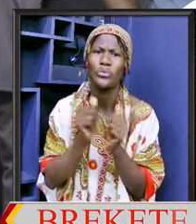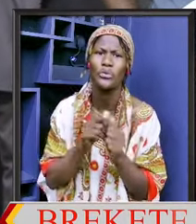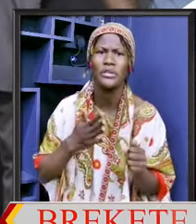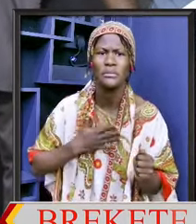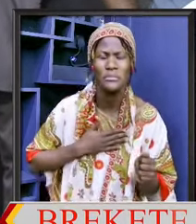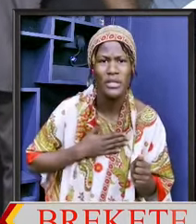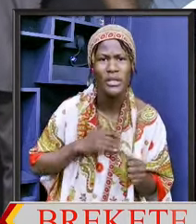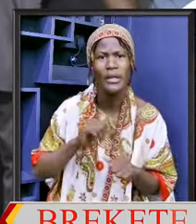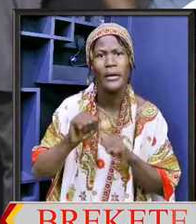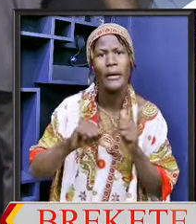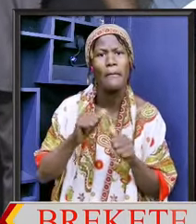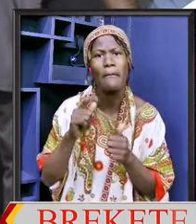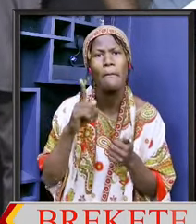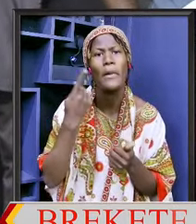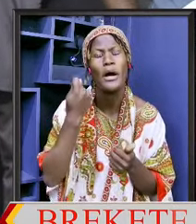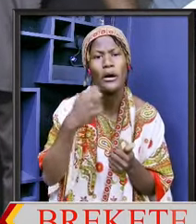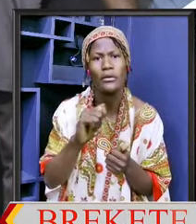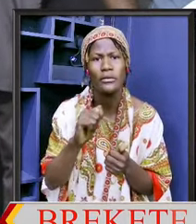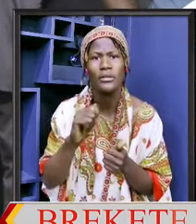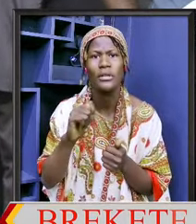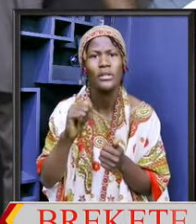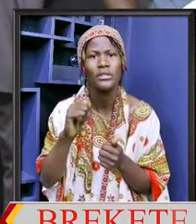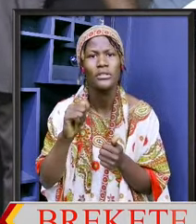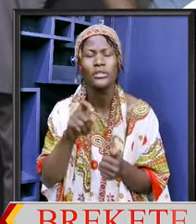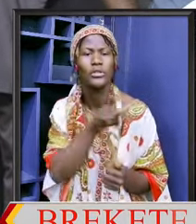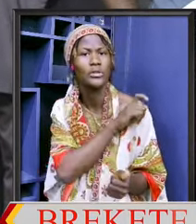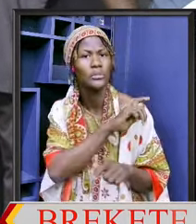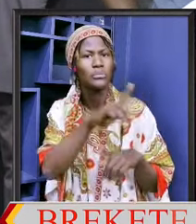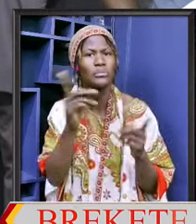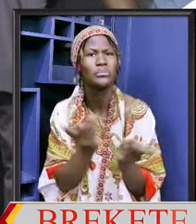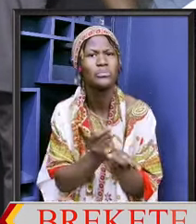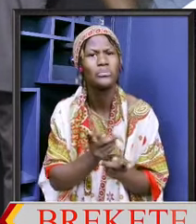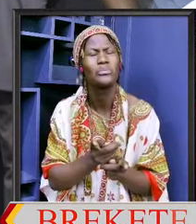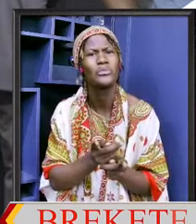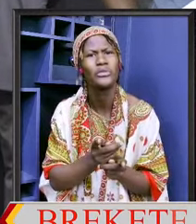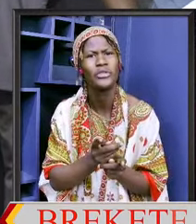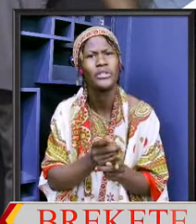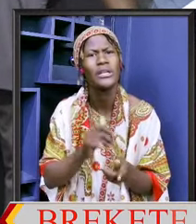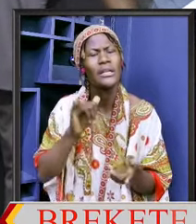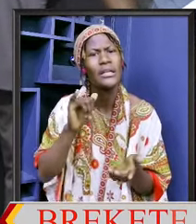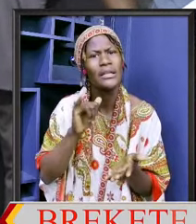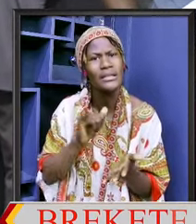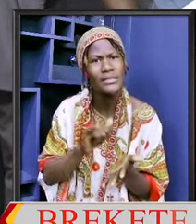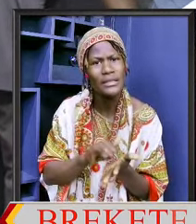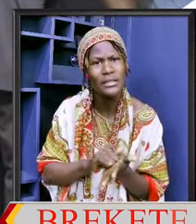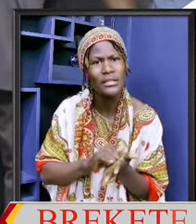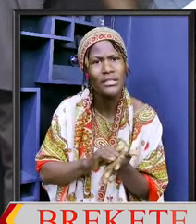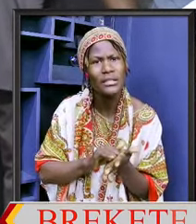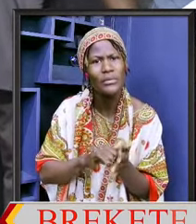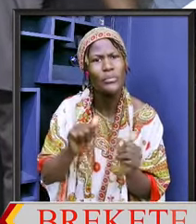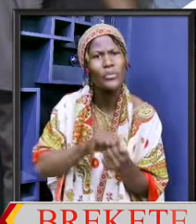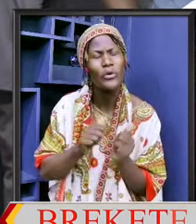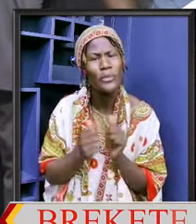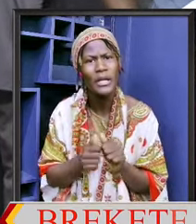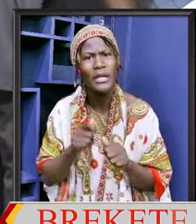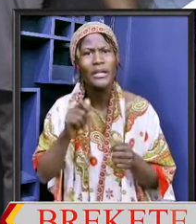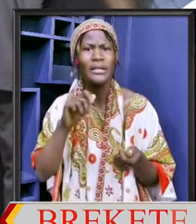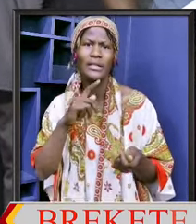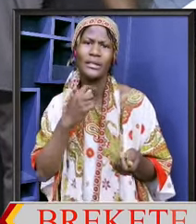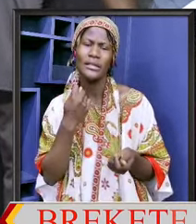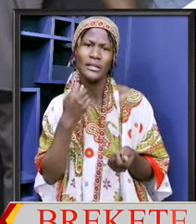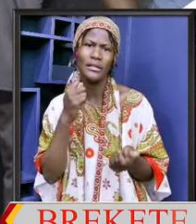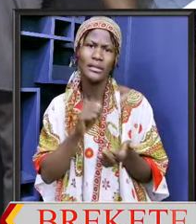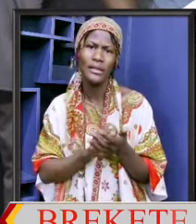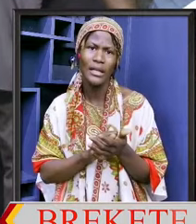dear. And you call them do like you wish sentiment. I know say matter where concerns security and safety. My own be say we don't